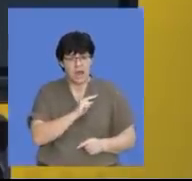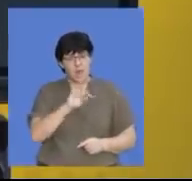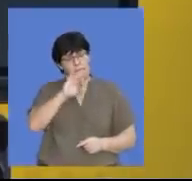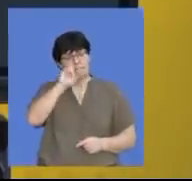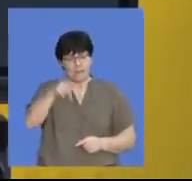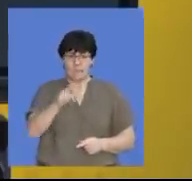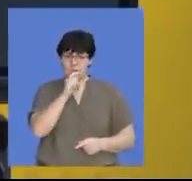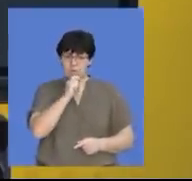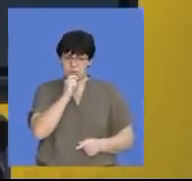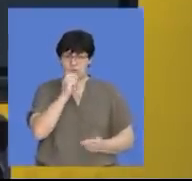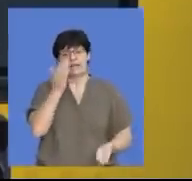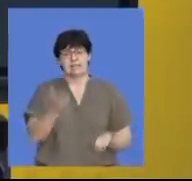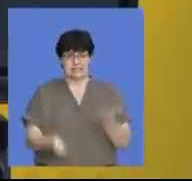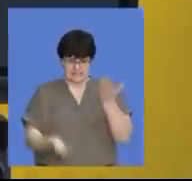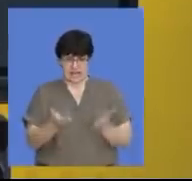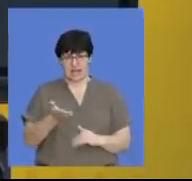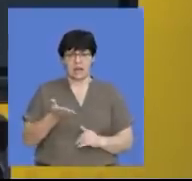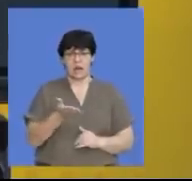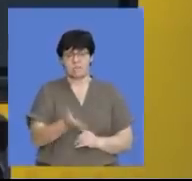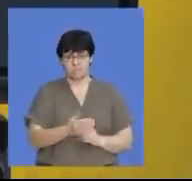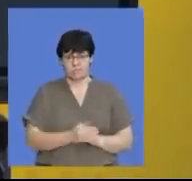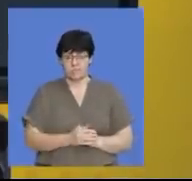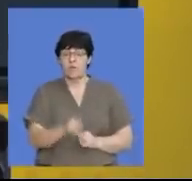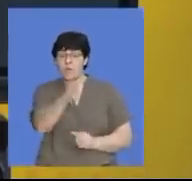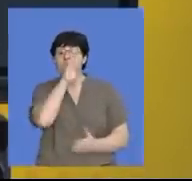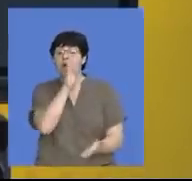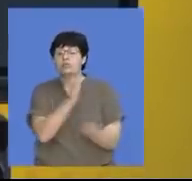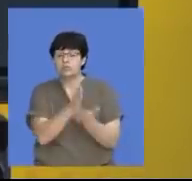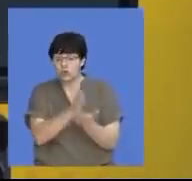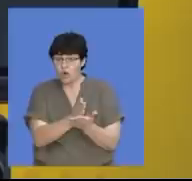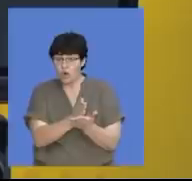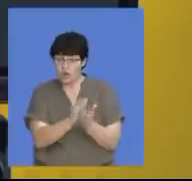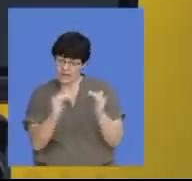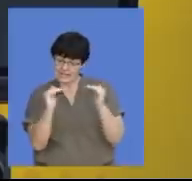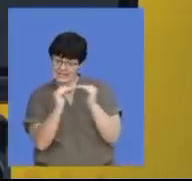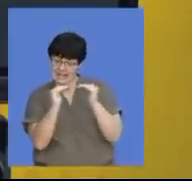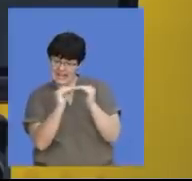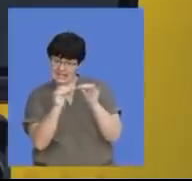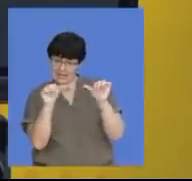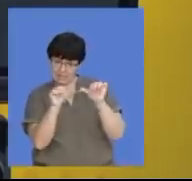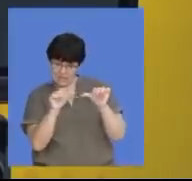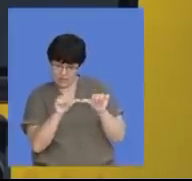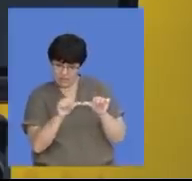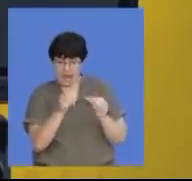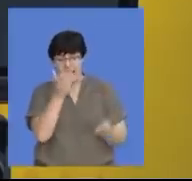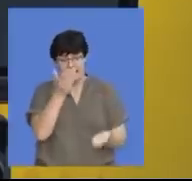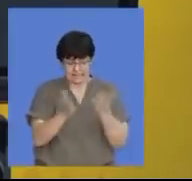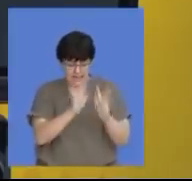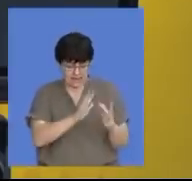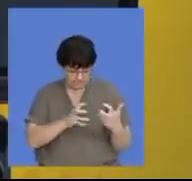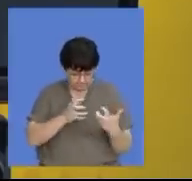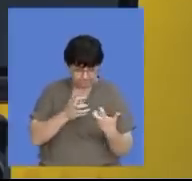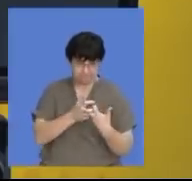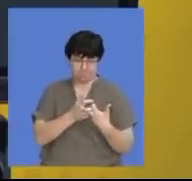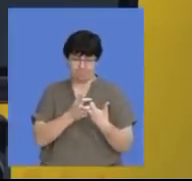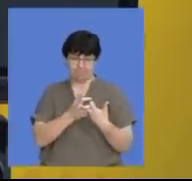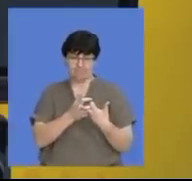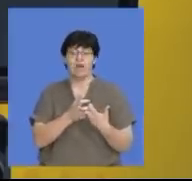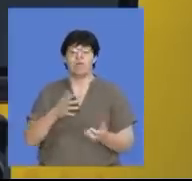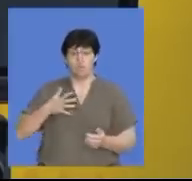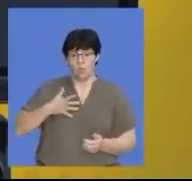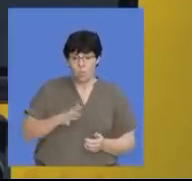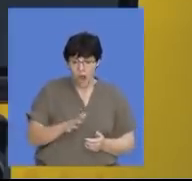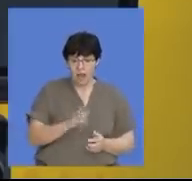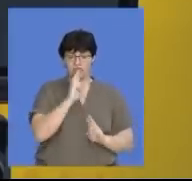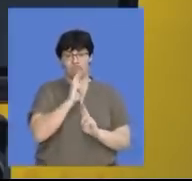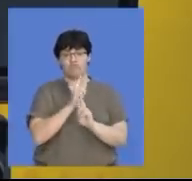we're working with scales, and we've got to ensure that these standardized measurements are scaled according to how we would want